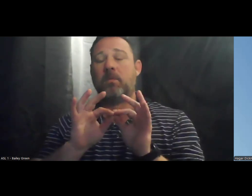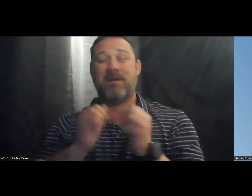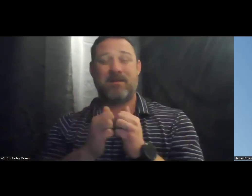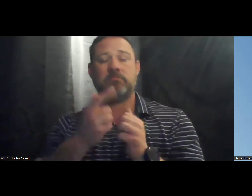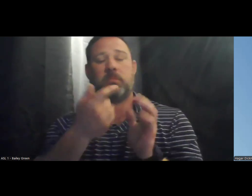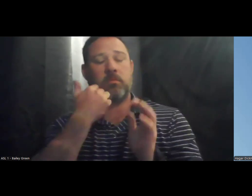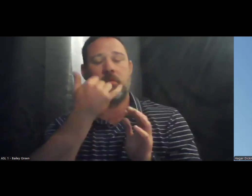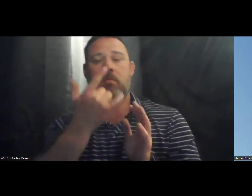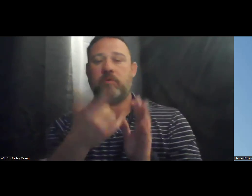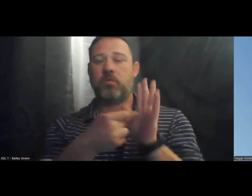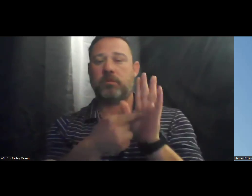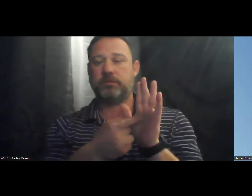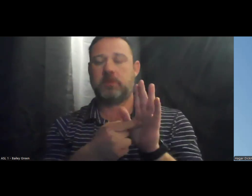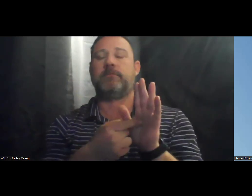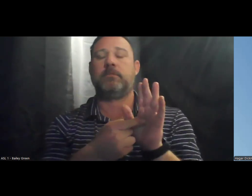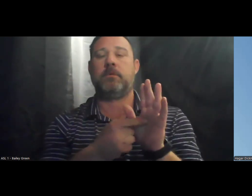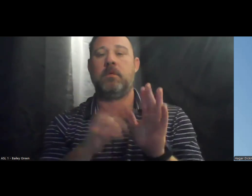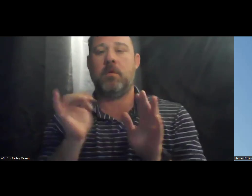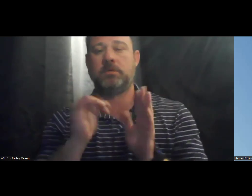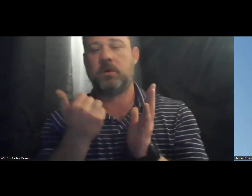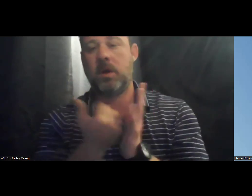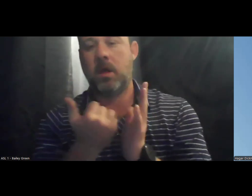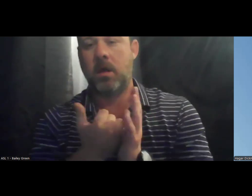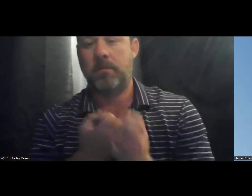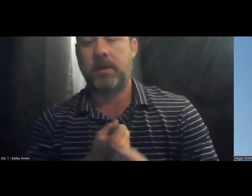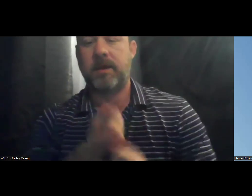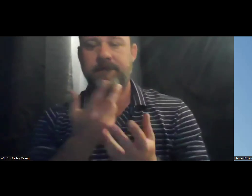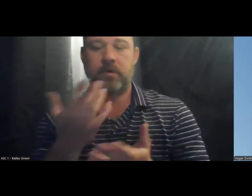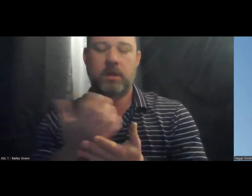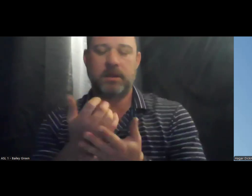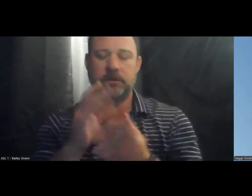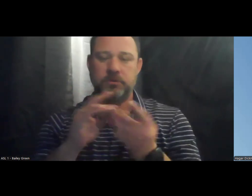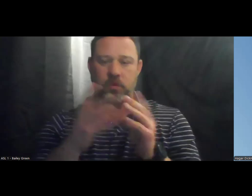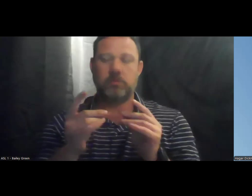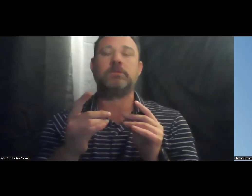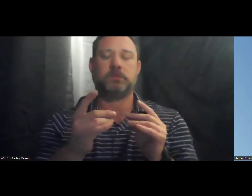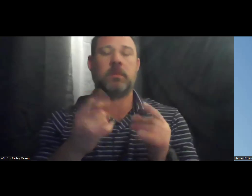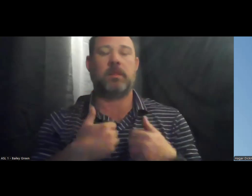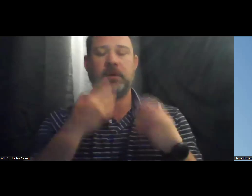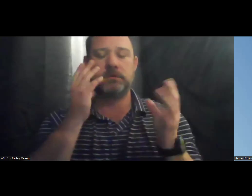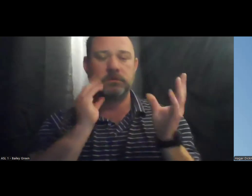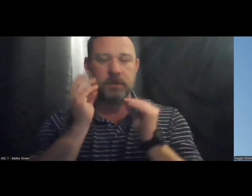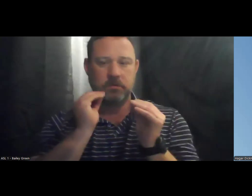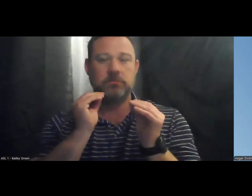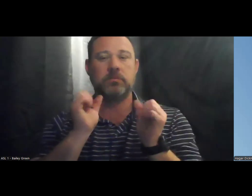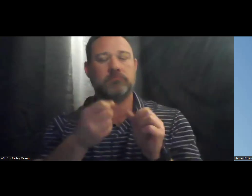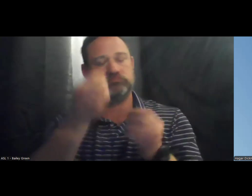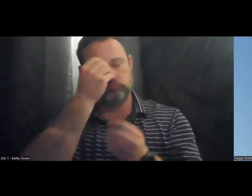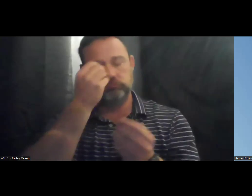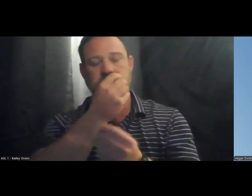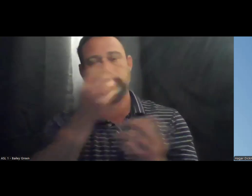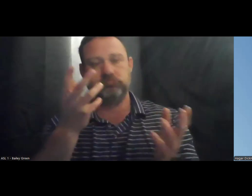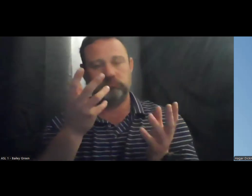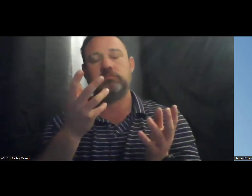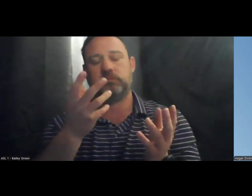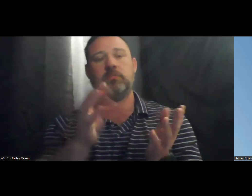your representatives, but also by helping our effort in collecting stories of consumers and people with lived experience who can tell their representatives the role that